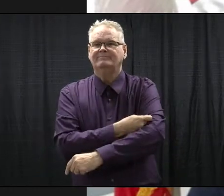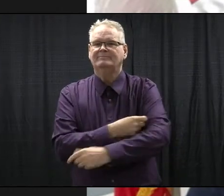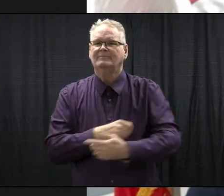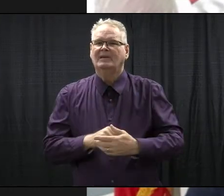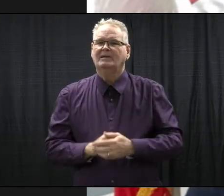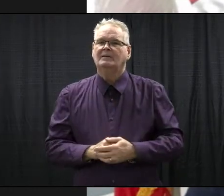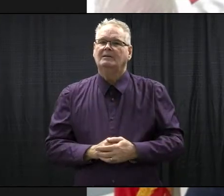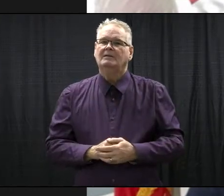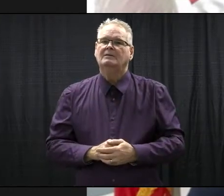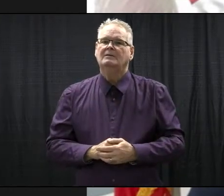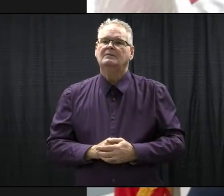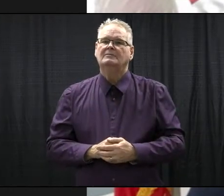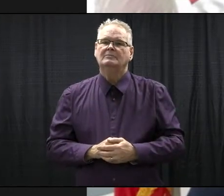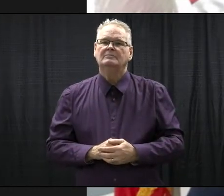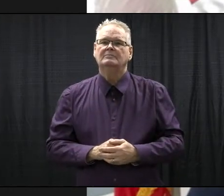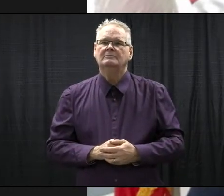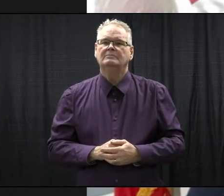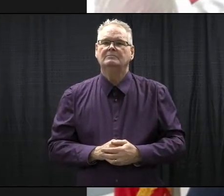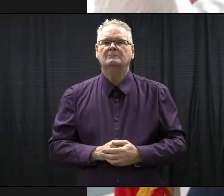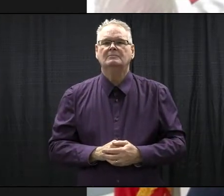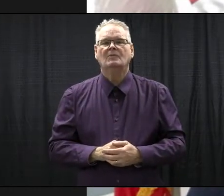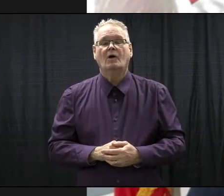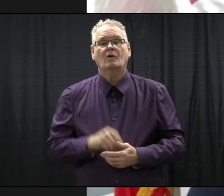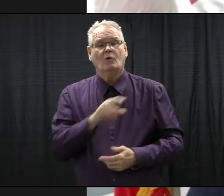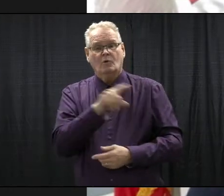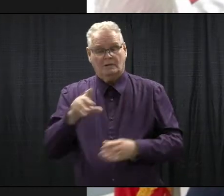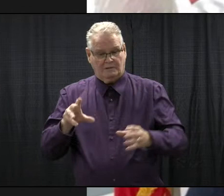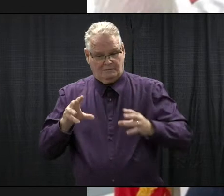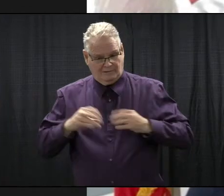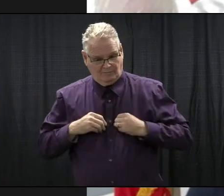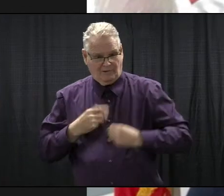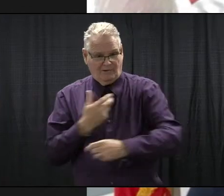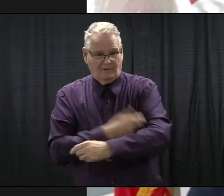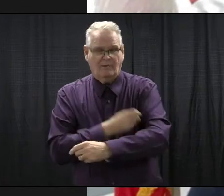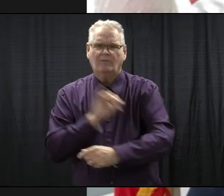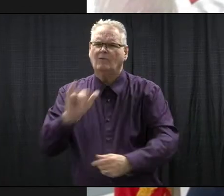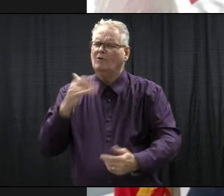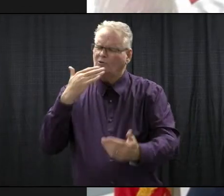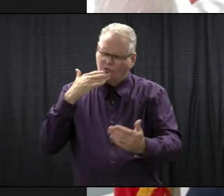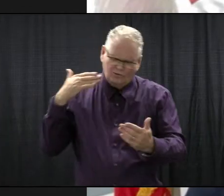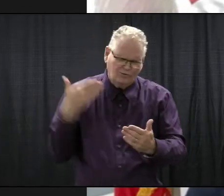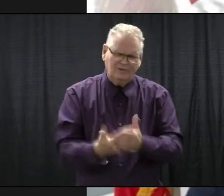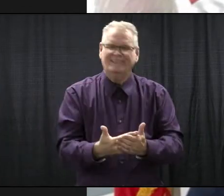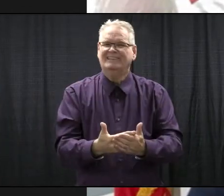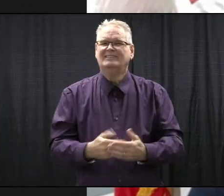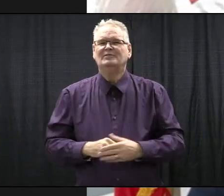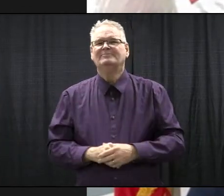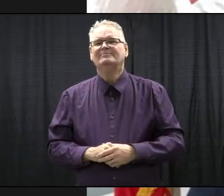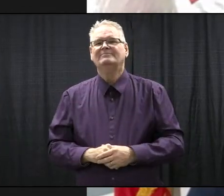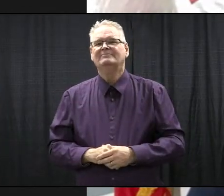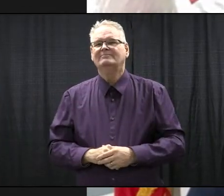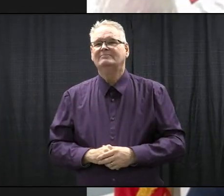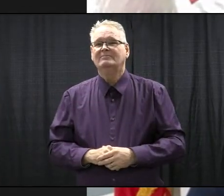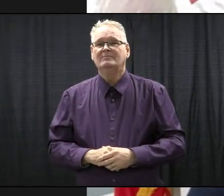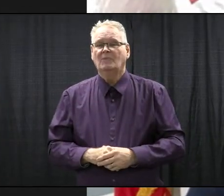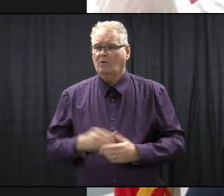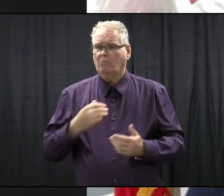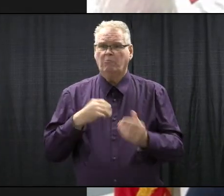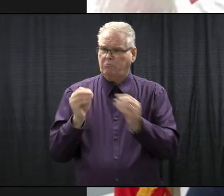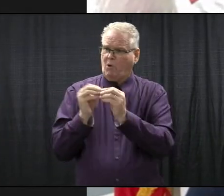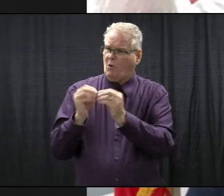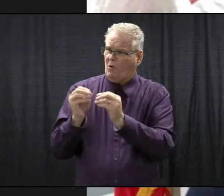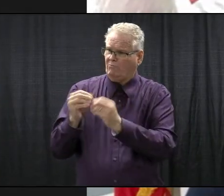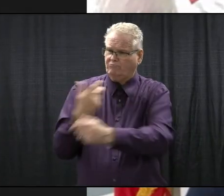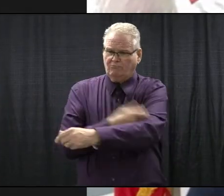getting the vaccine. It's one thing to have vaccines in vials, but it's more important to have them in arms. And it's because of the commitment